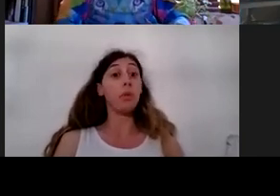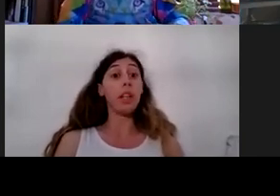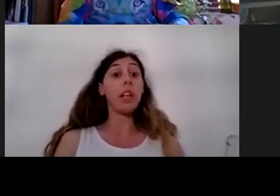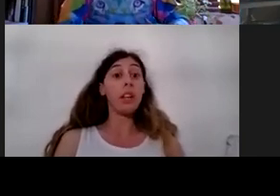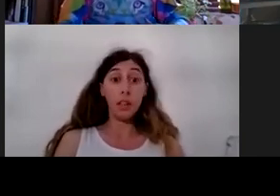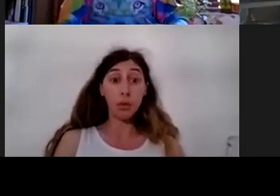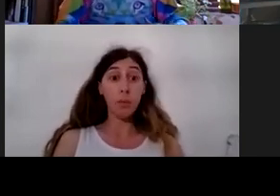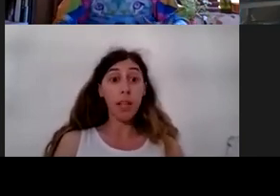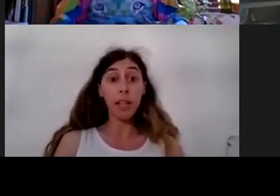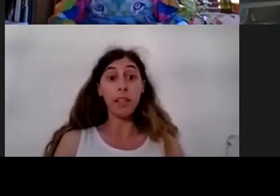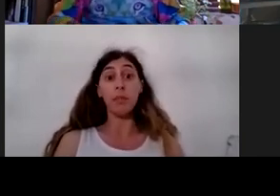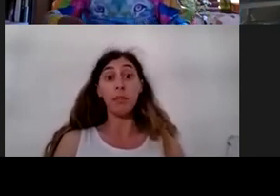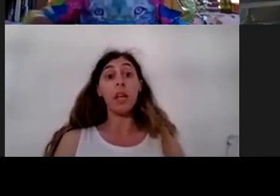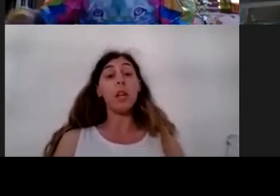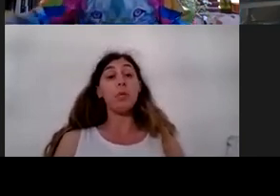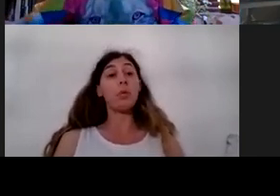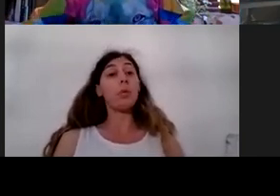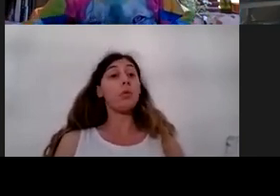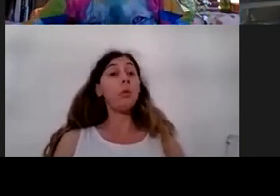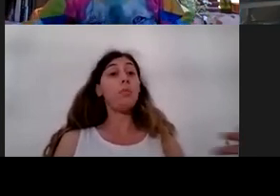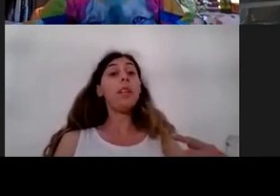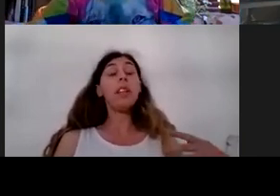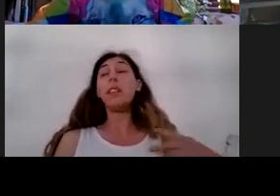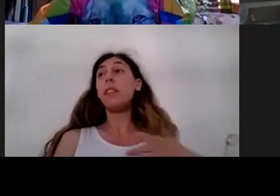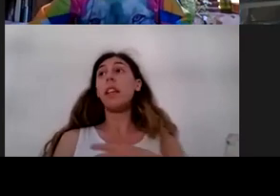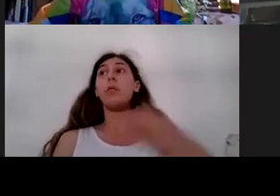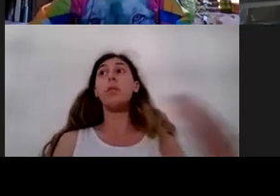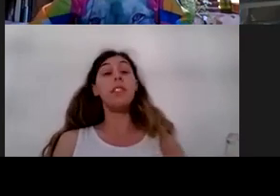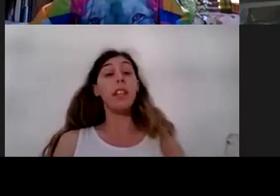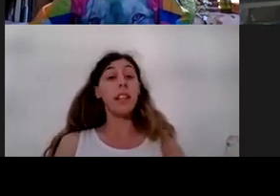access medical transition